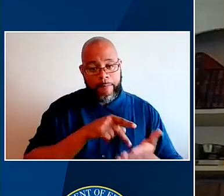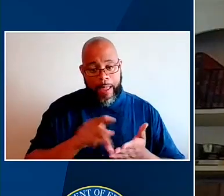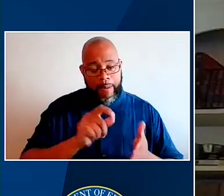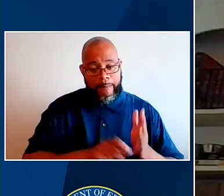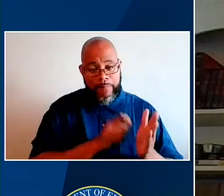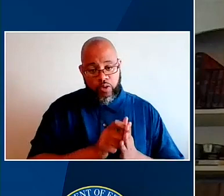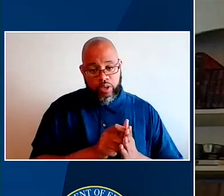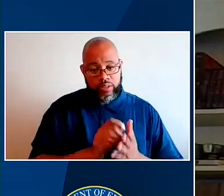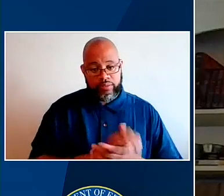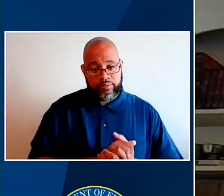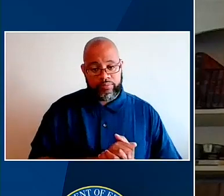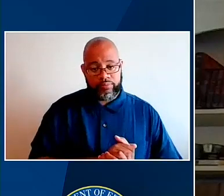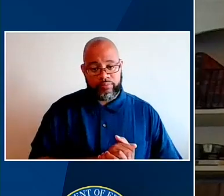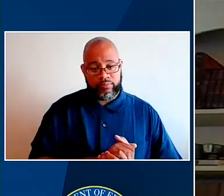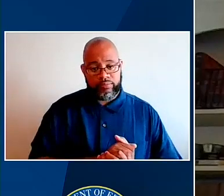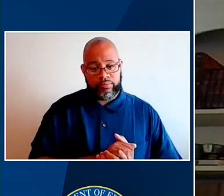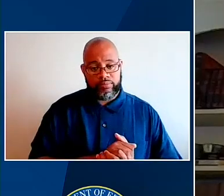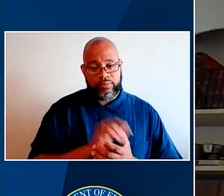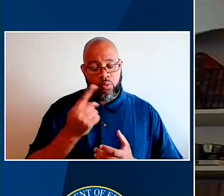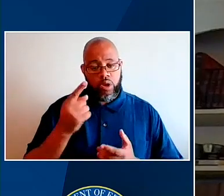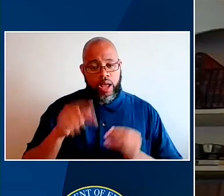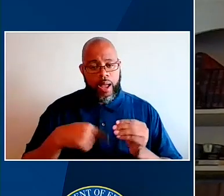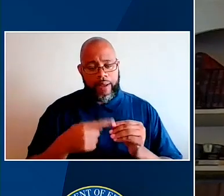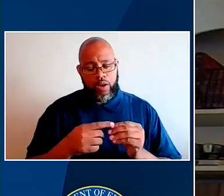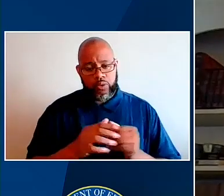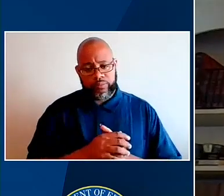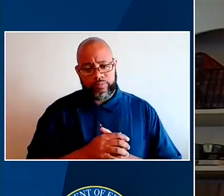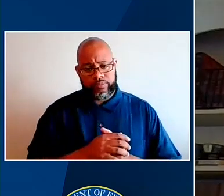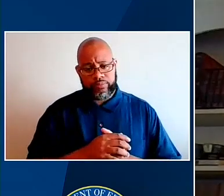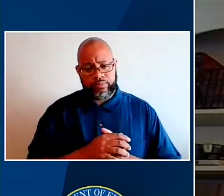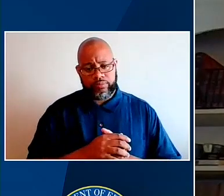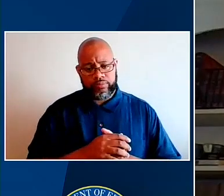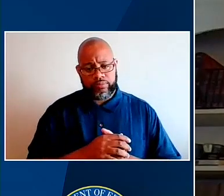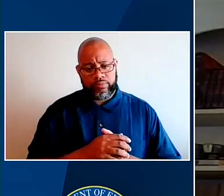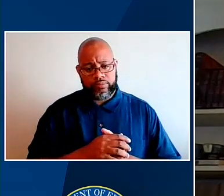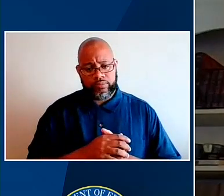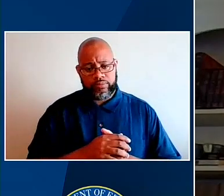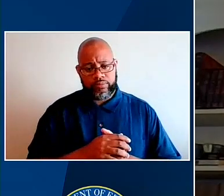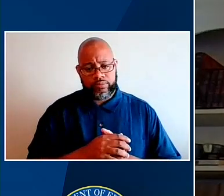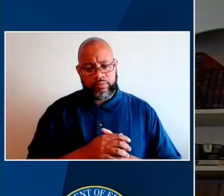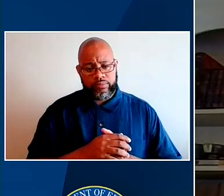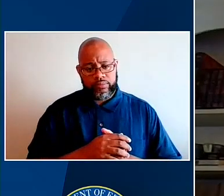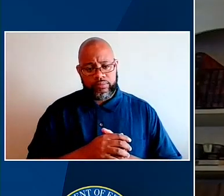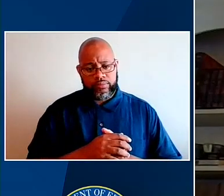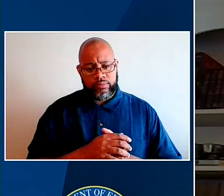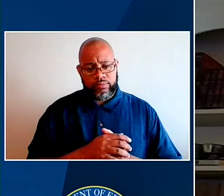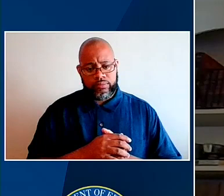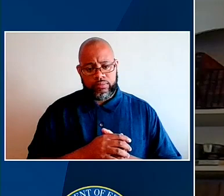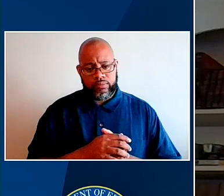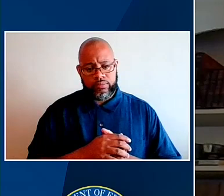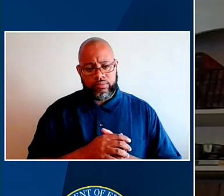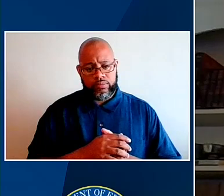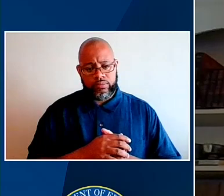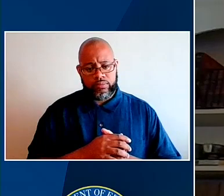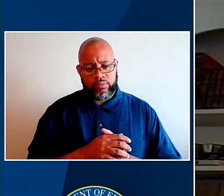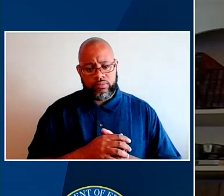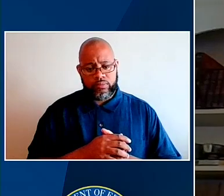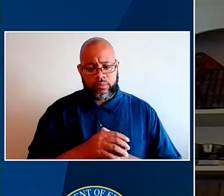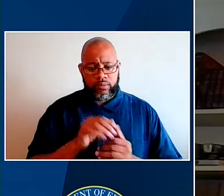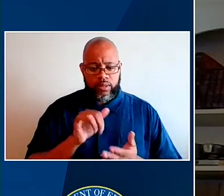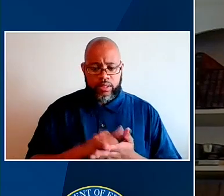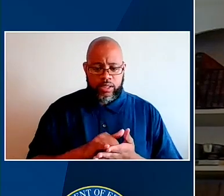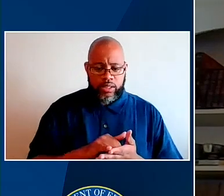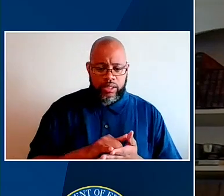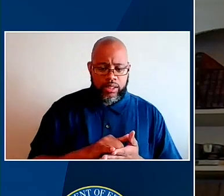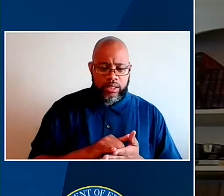would be the one about, would be the one about books and supplies, where I explained the